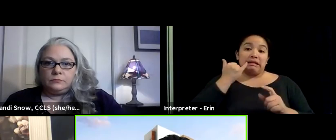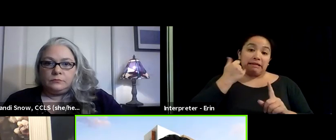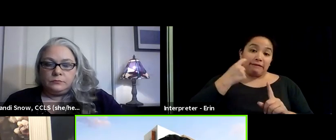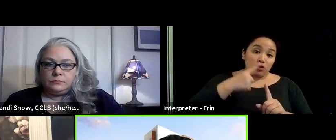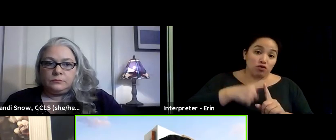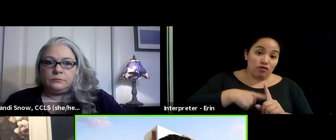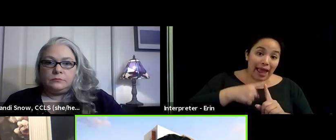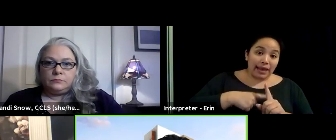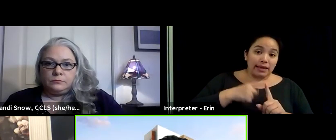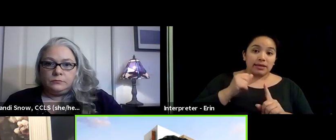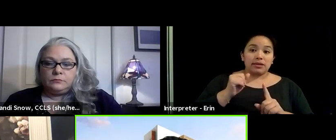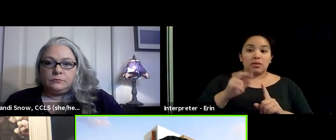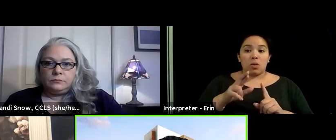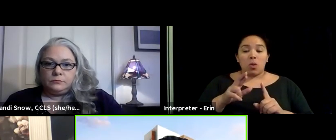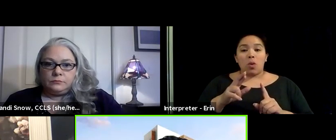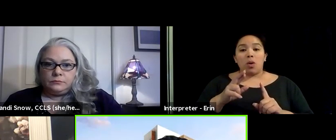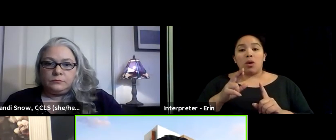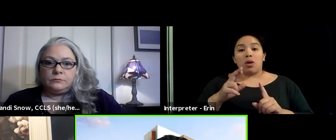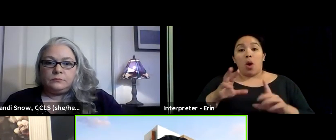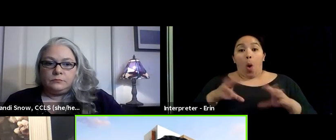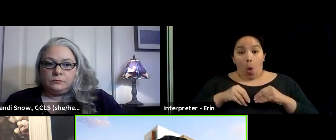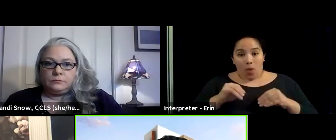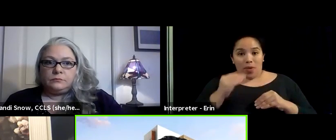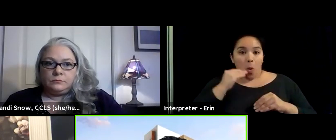a homeowner occupied.